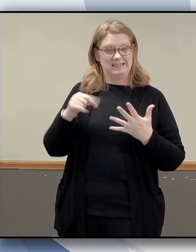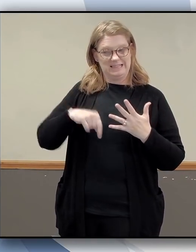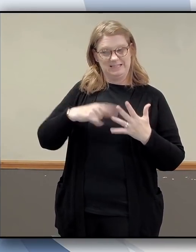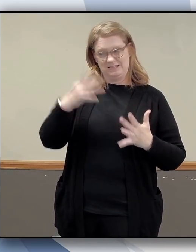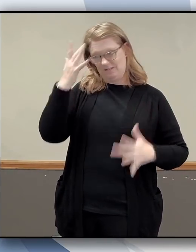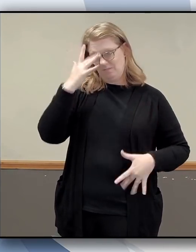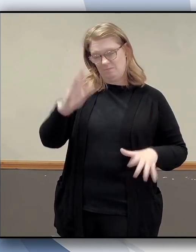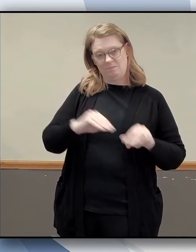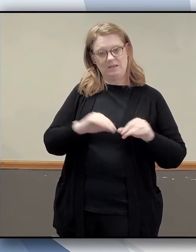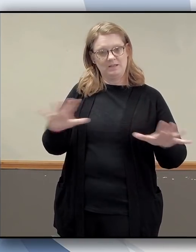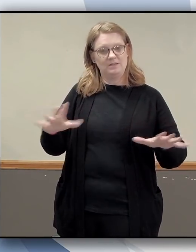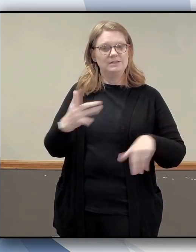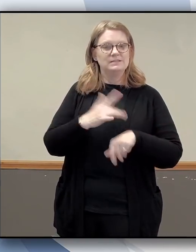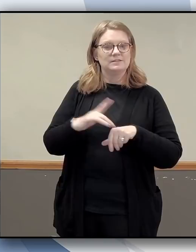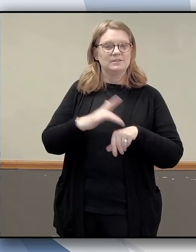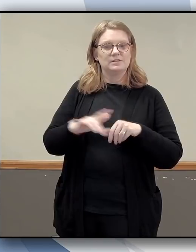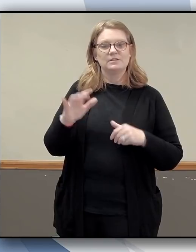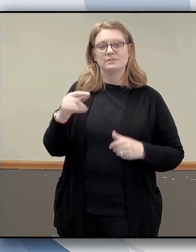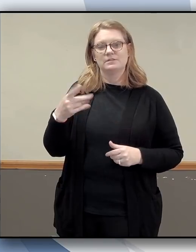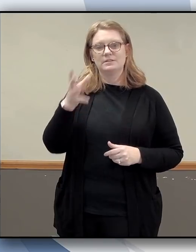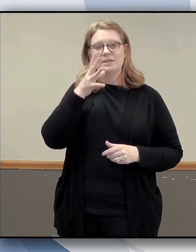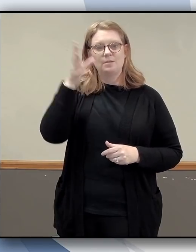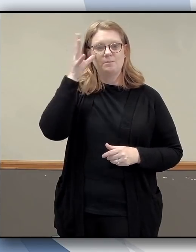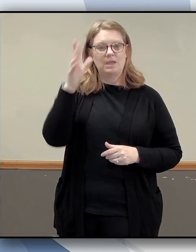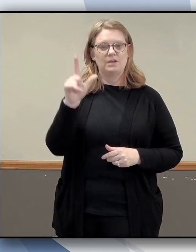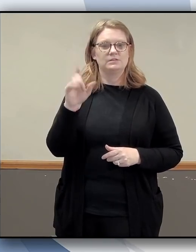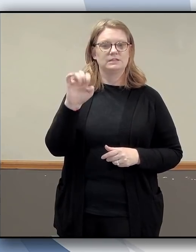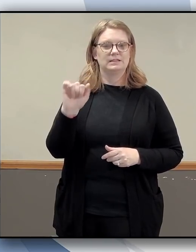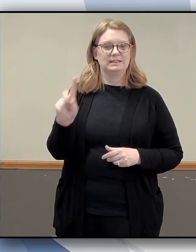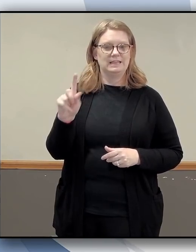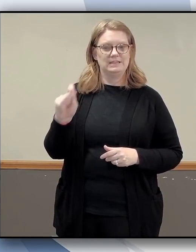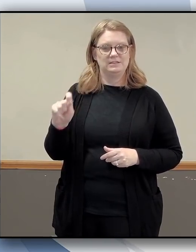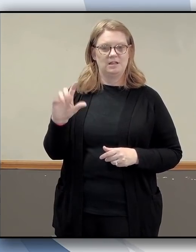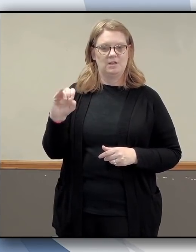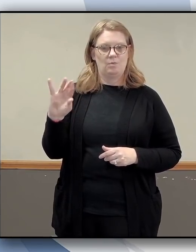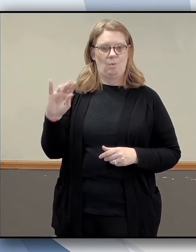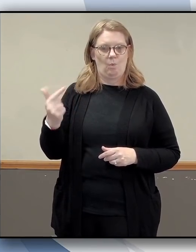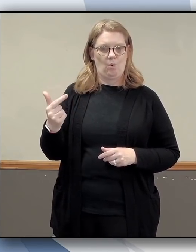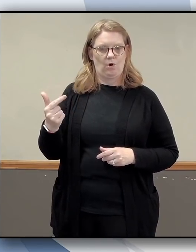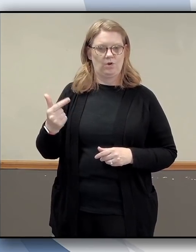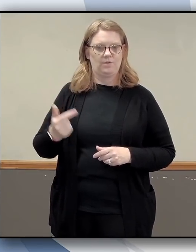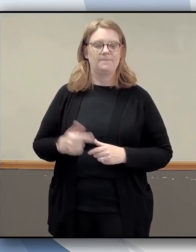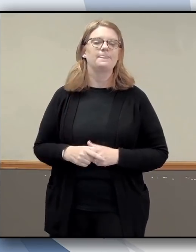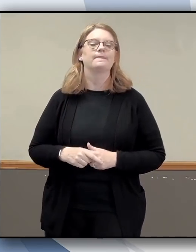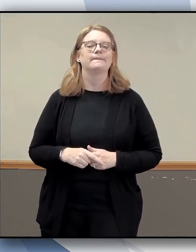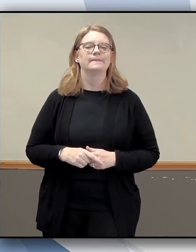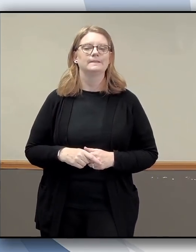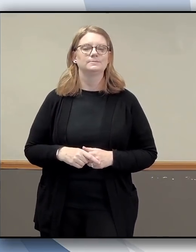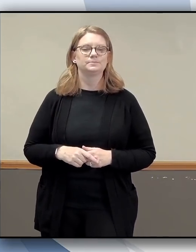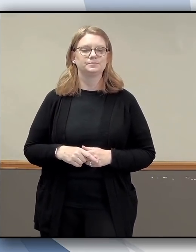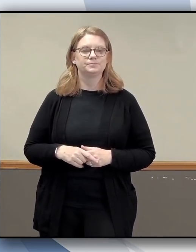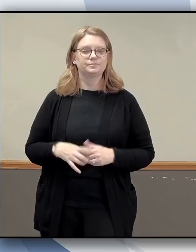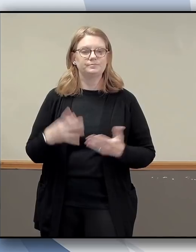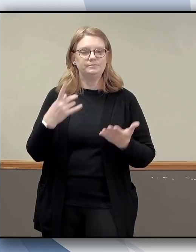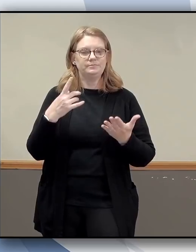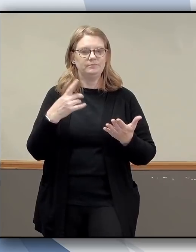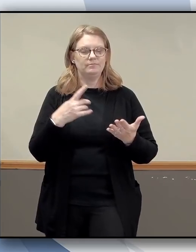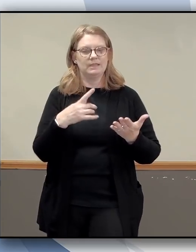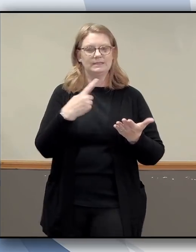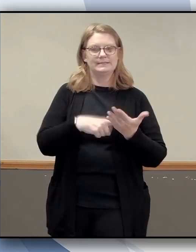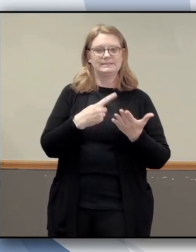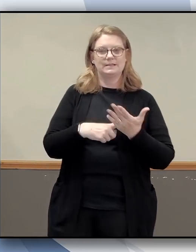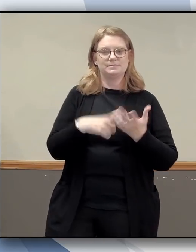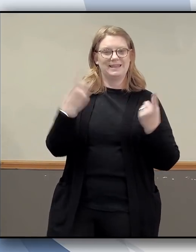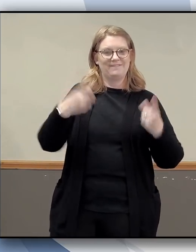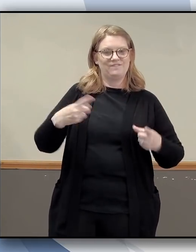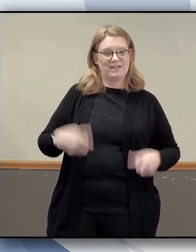available through the Parents Lead program at parentslead.org. When we talk about upcoming